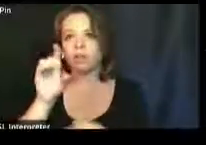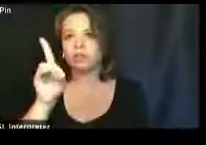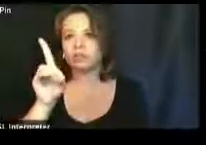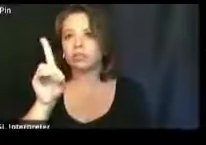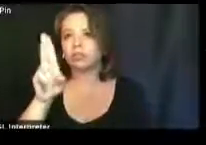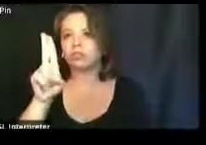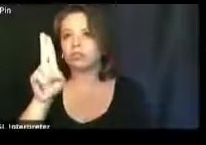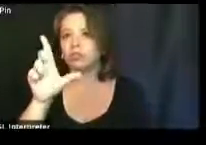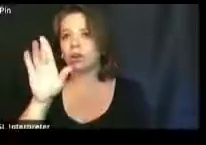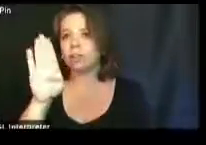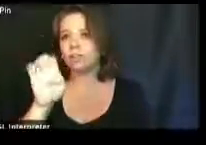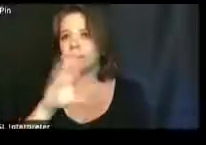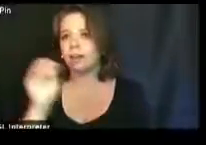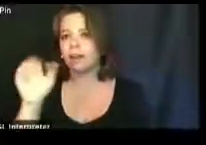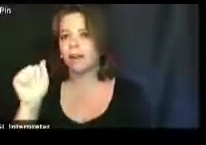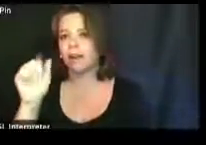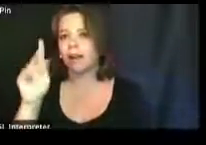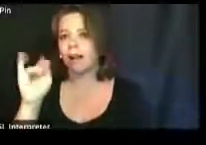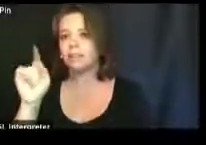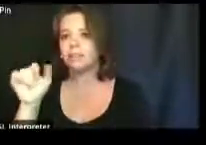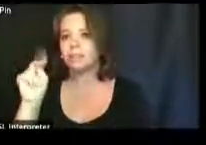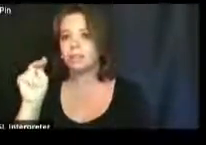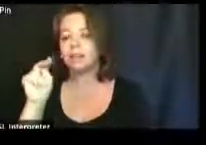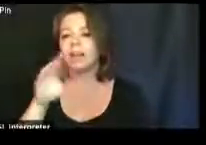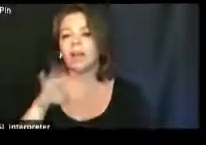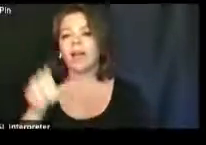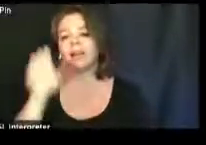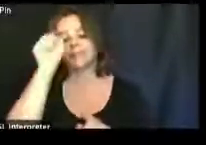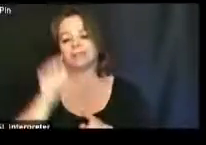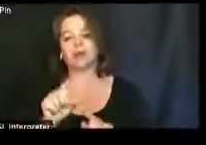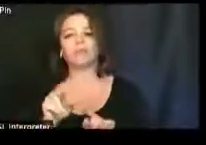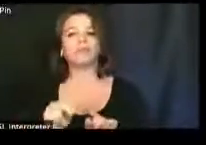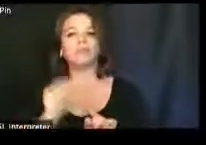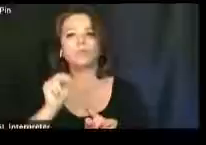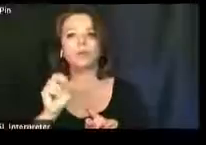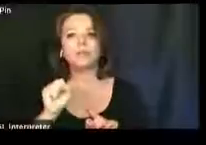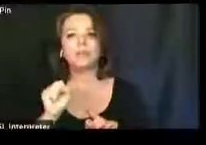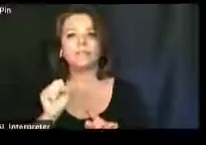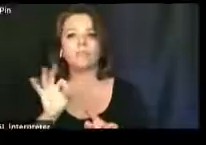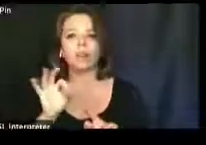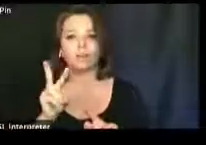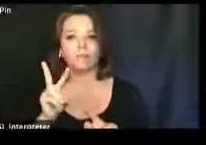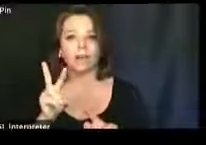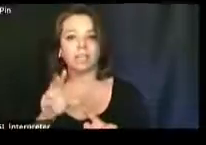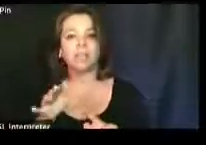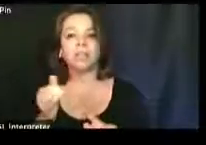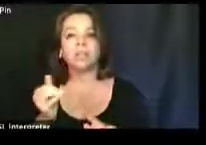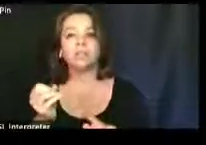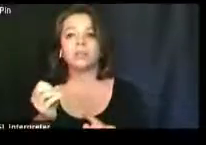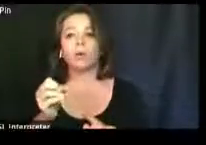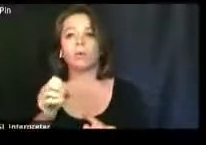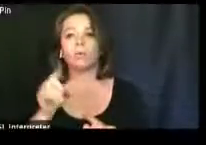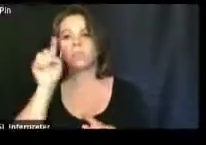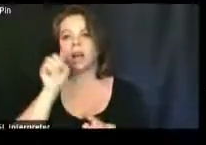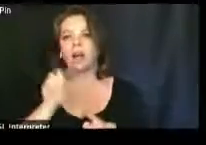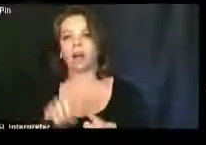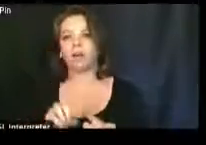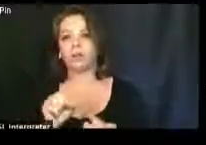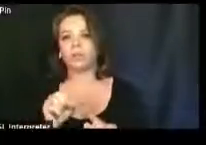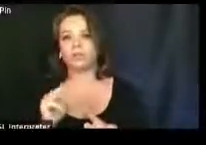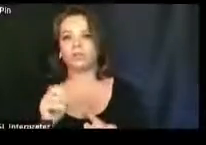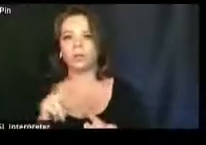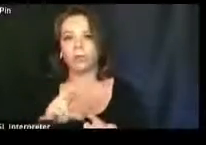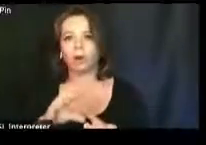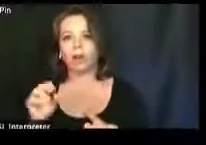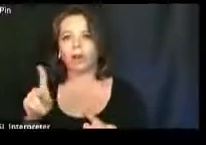also south to the northern San Fernando Valley. So down where Sylmar is and Porter